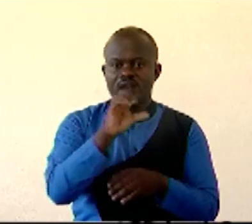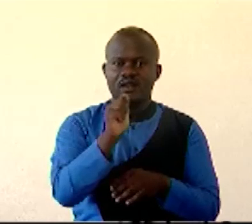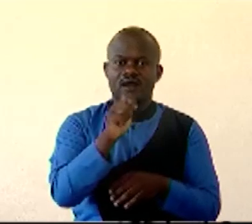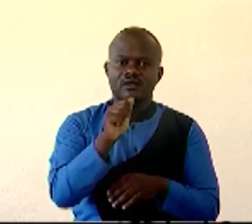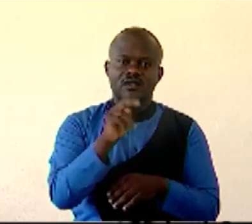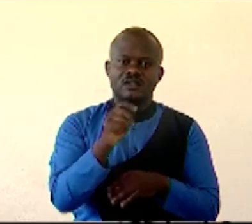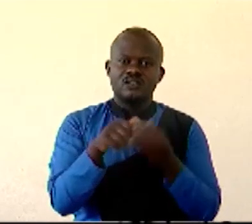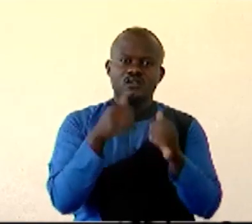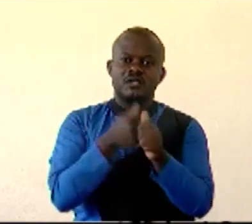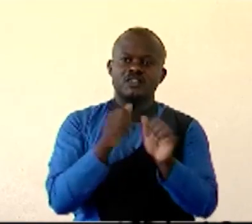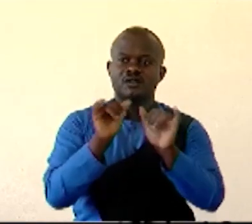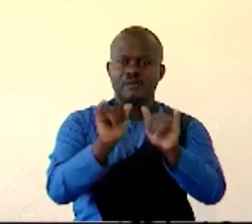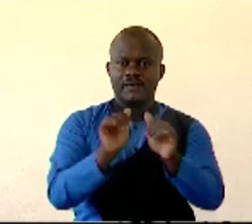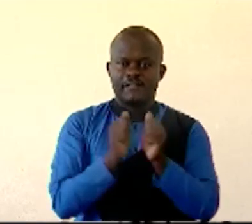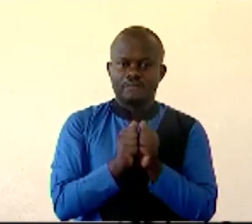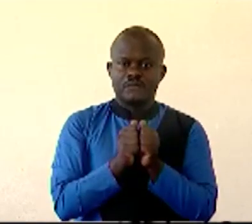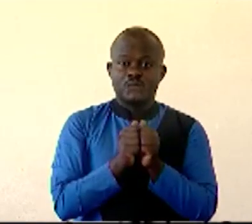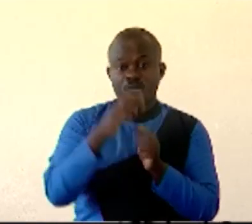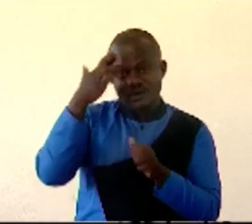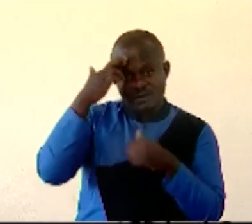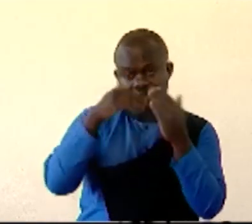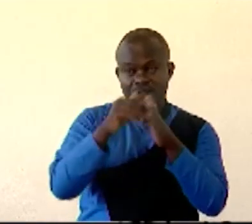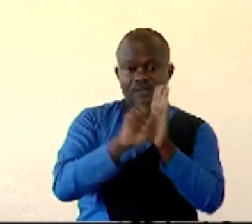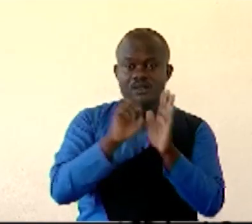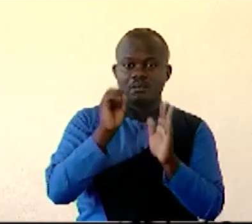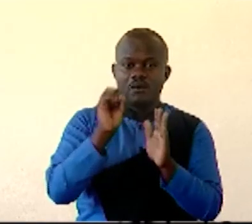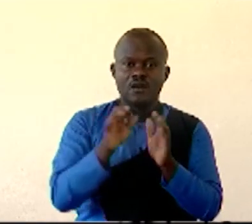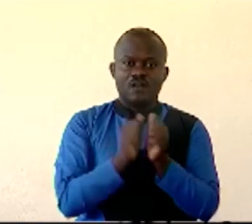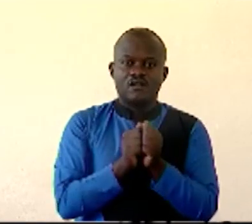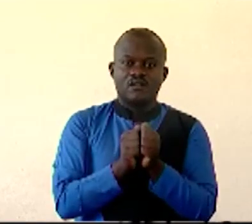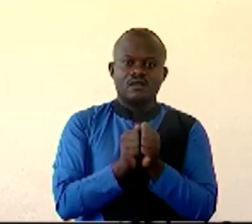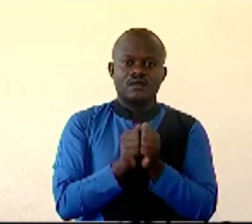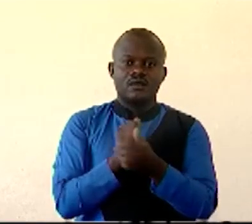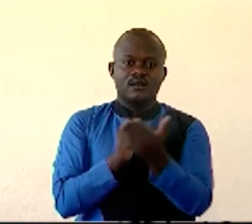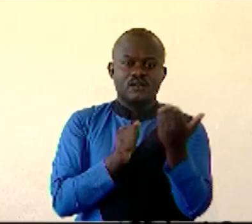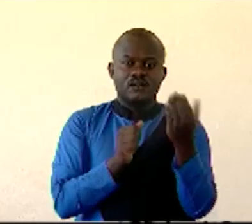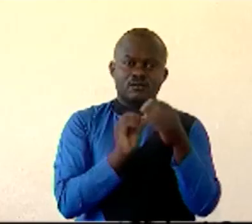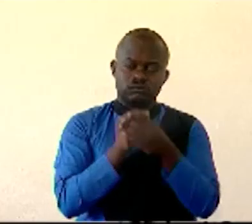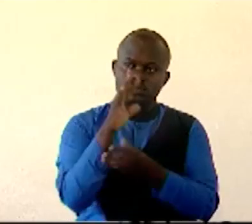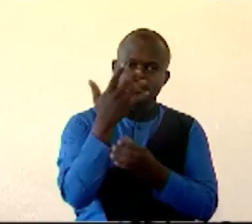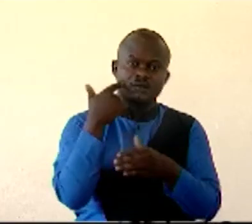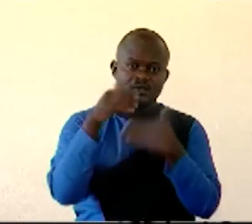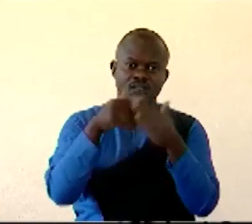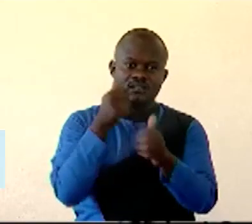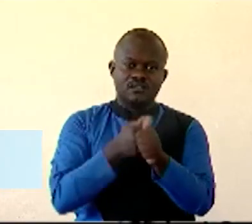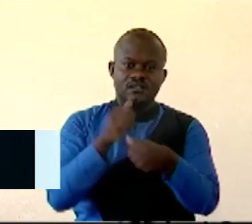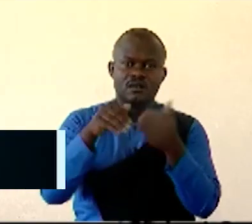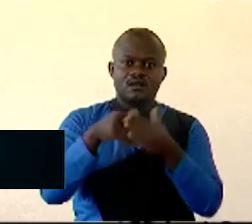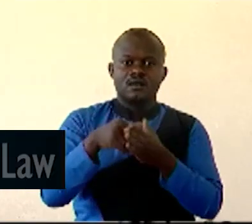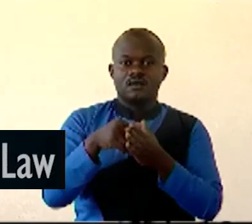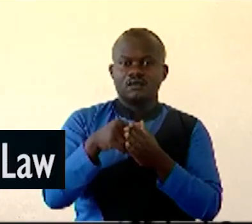are remaining. You remember the example of a burning candle which is covered by a glass,